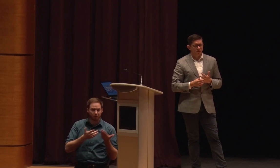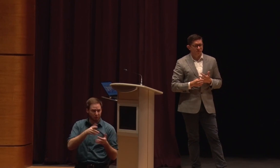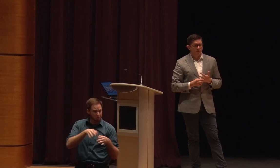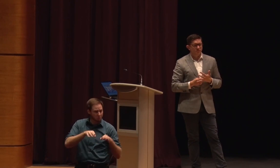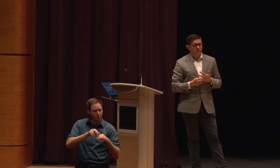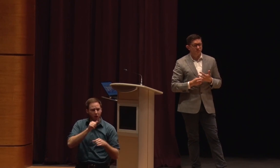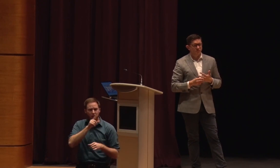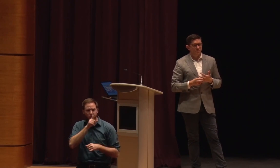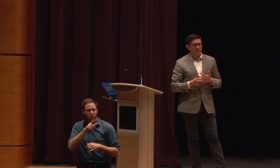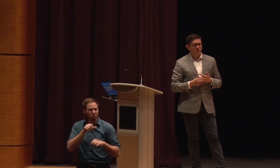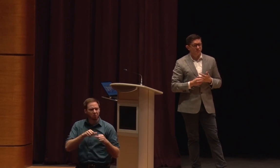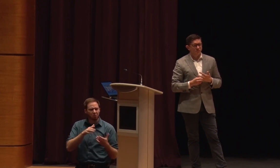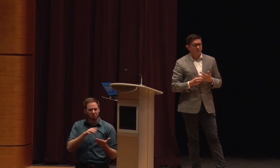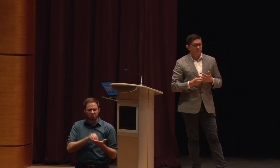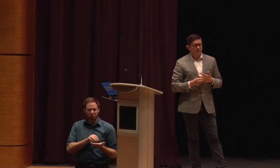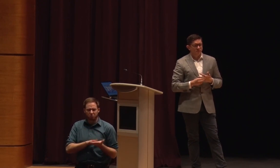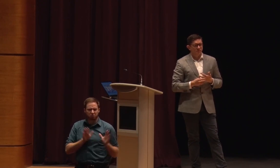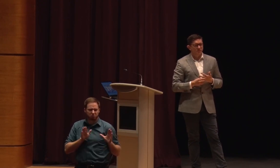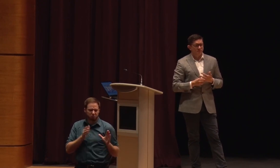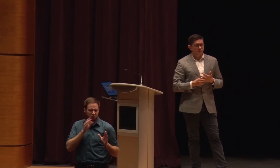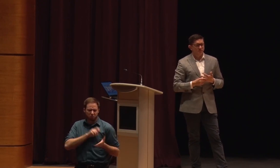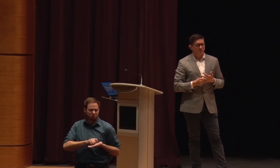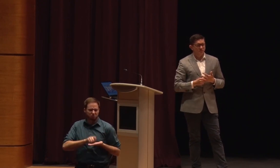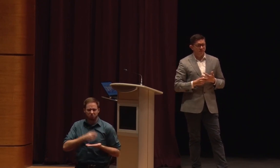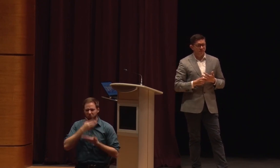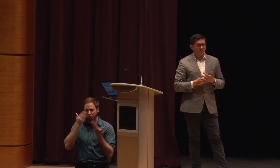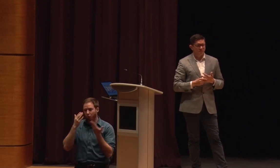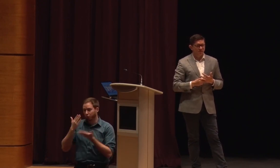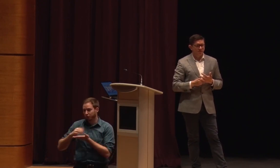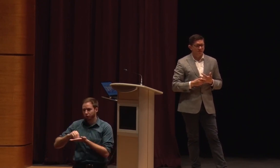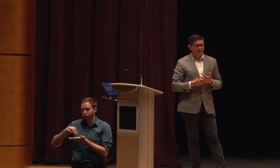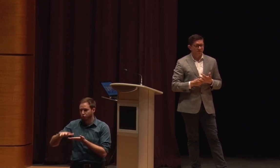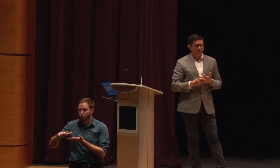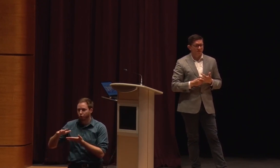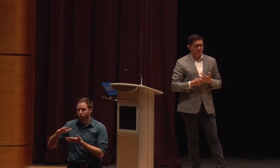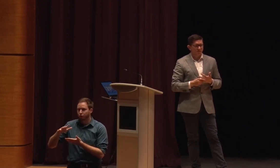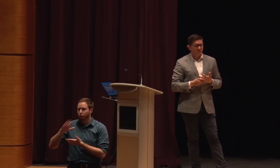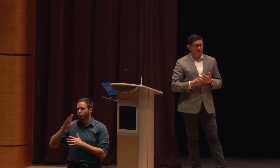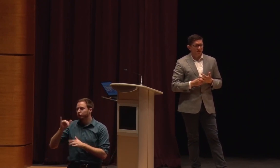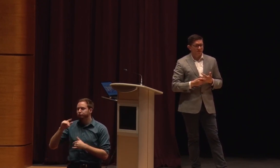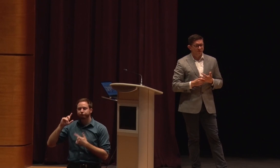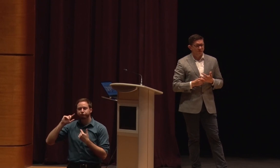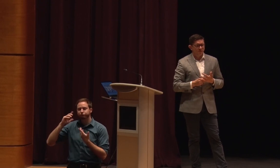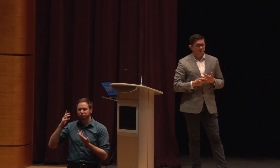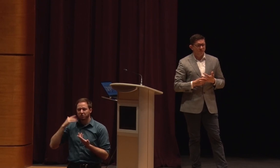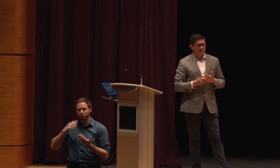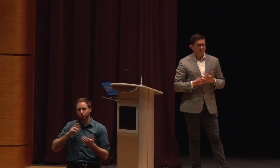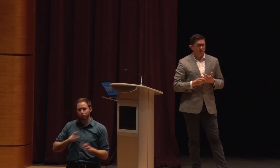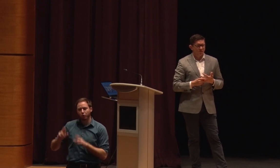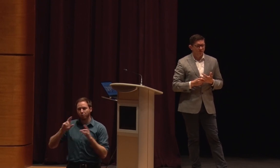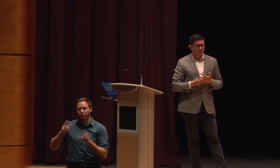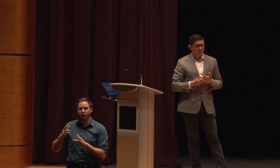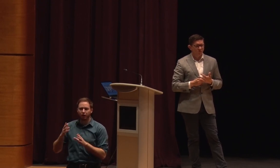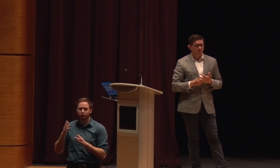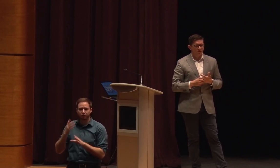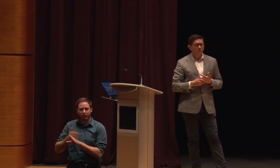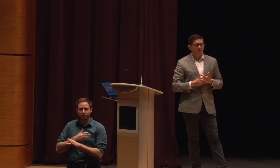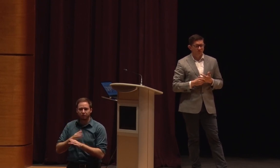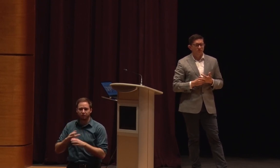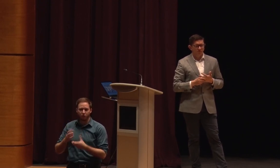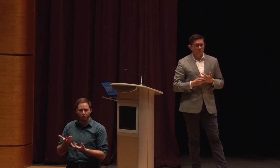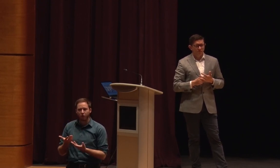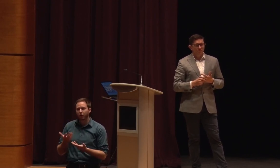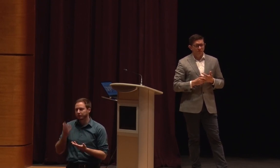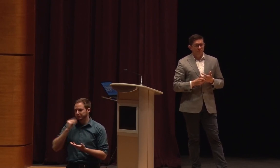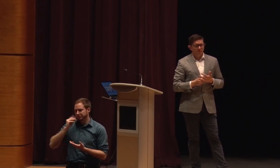important, to those who, you know, just kind of sail through because they've prepared classes.